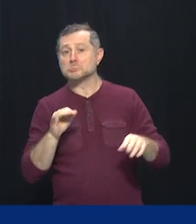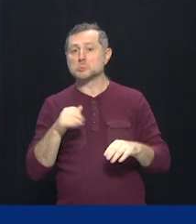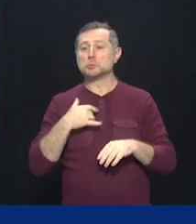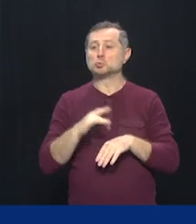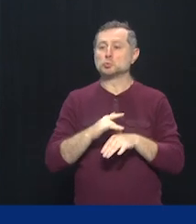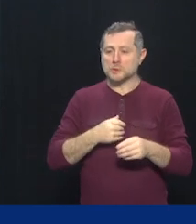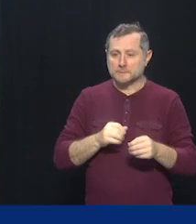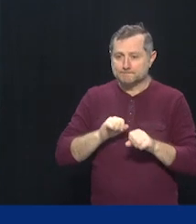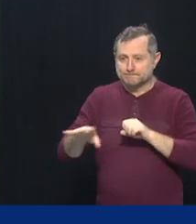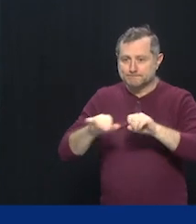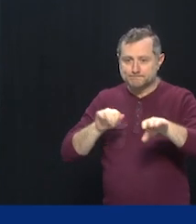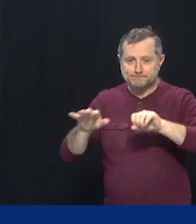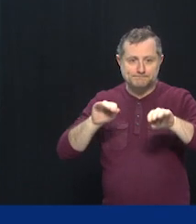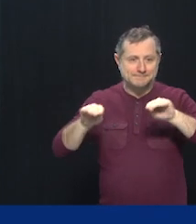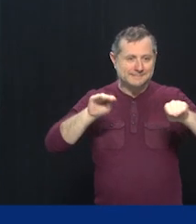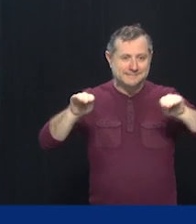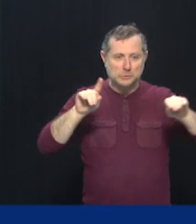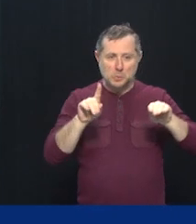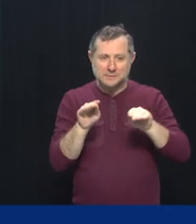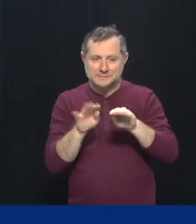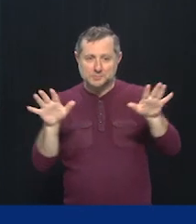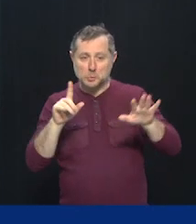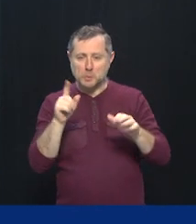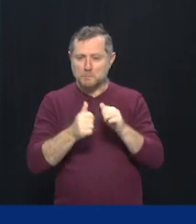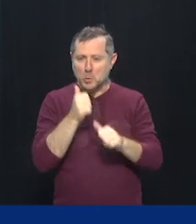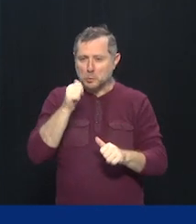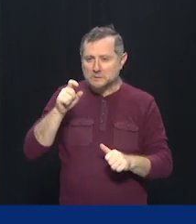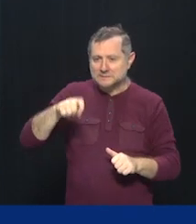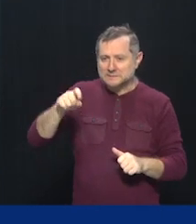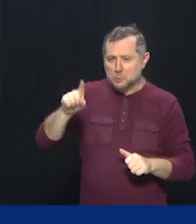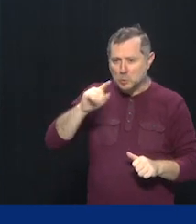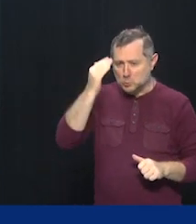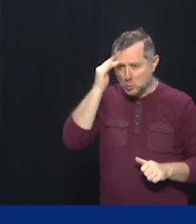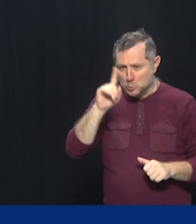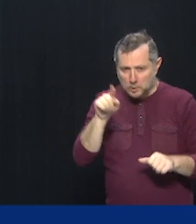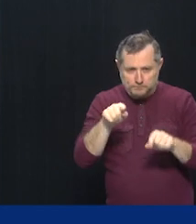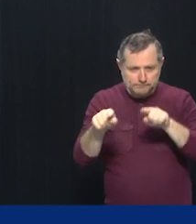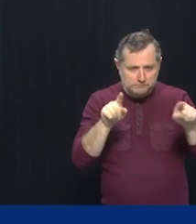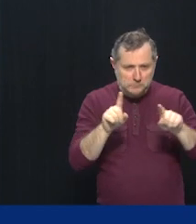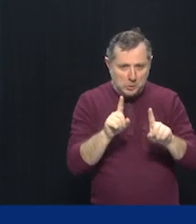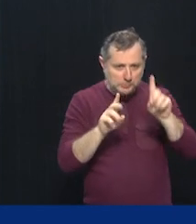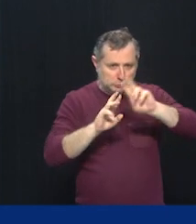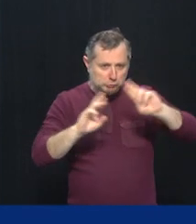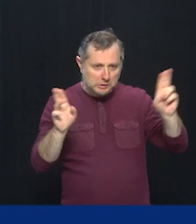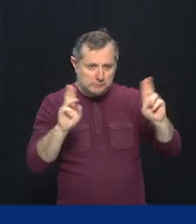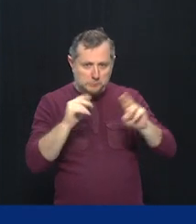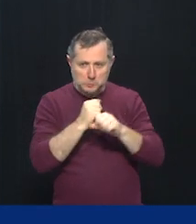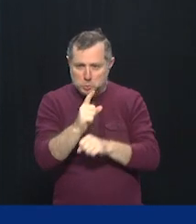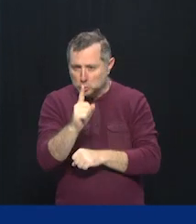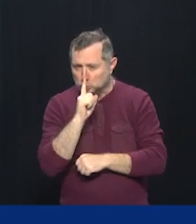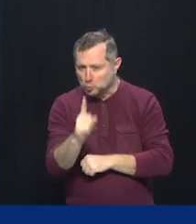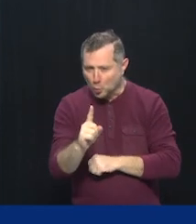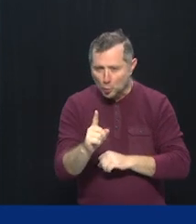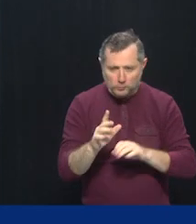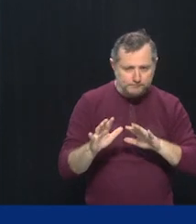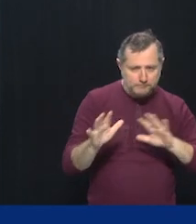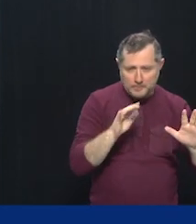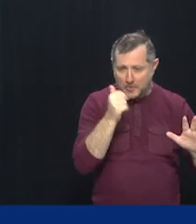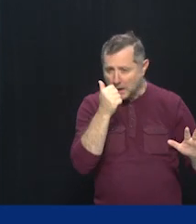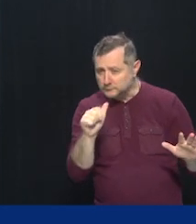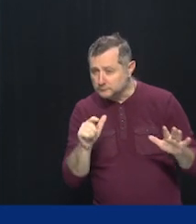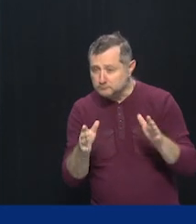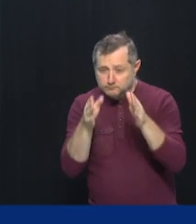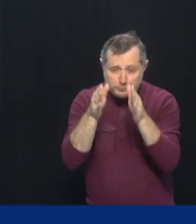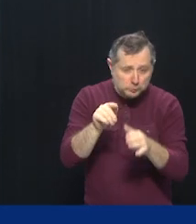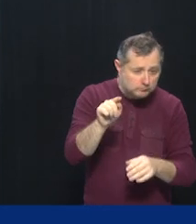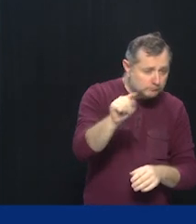So I know you stand ready to trigger what you have to do to make sure that no person who needs health care anywhere in the state will be